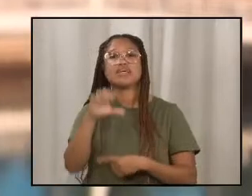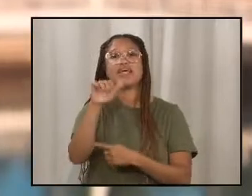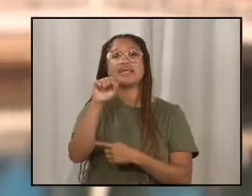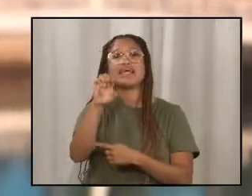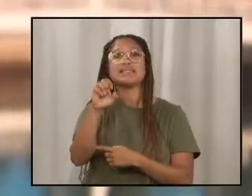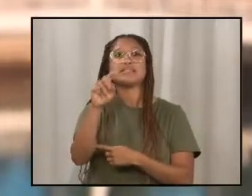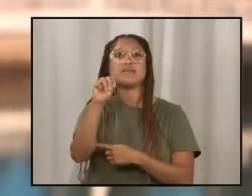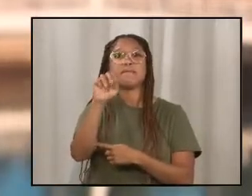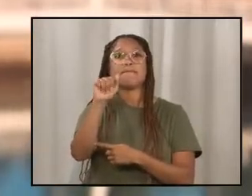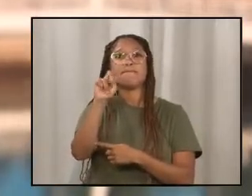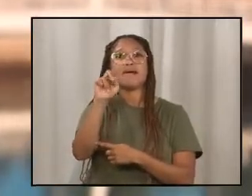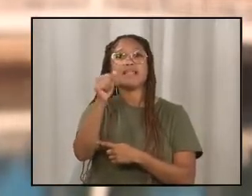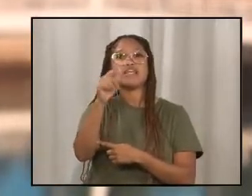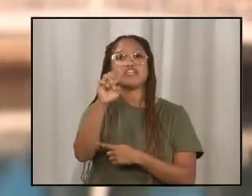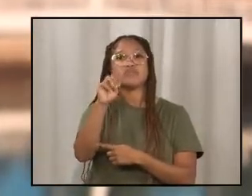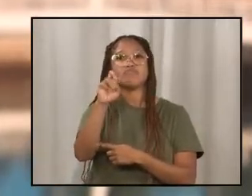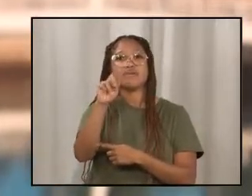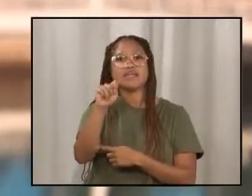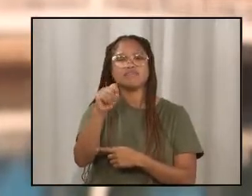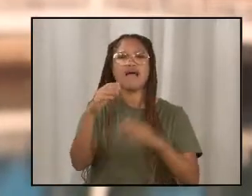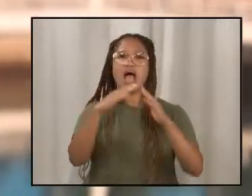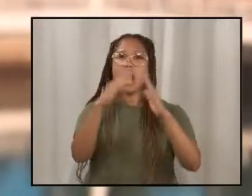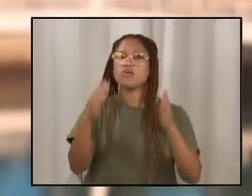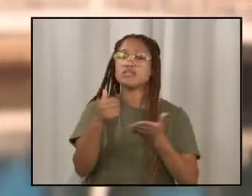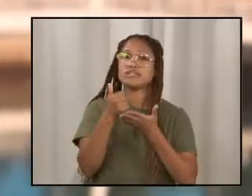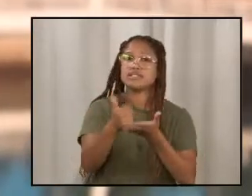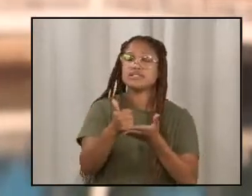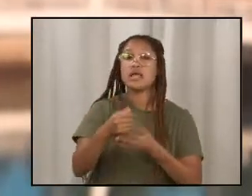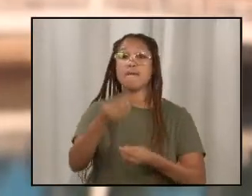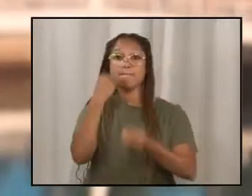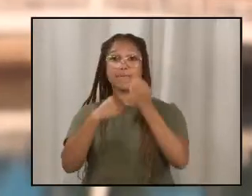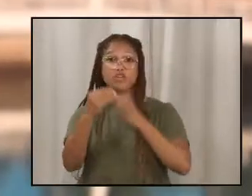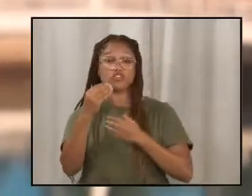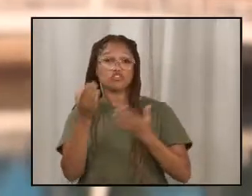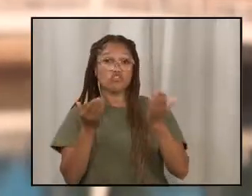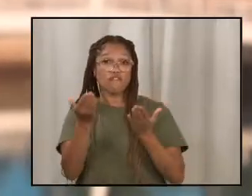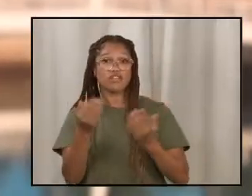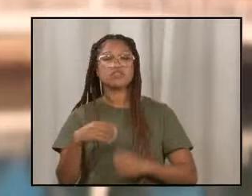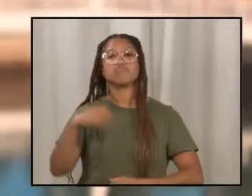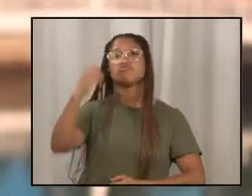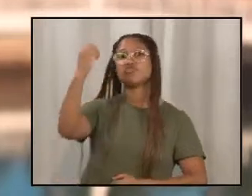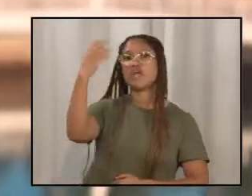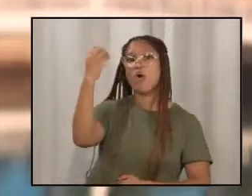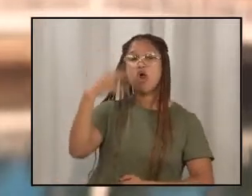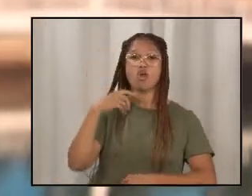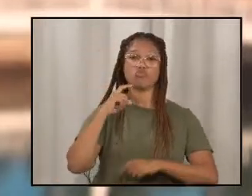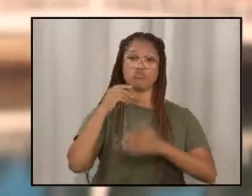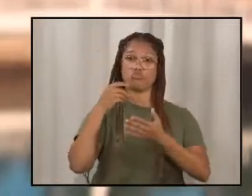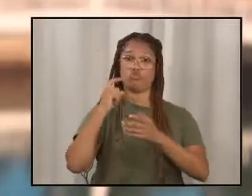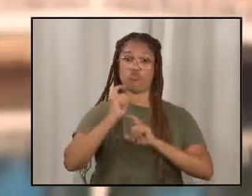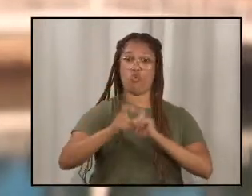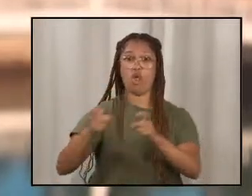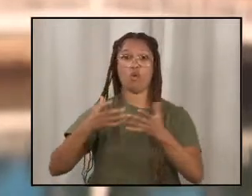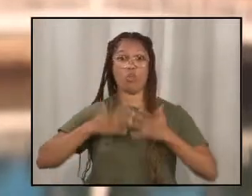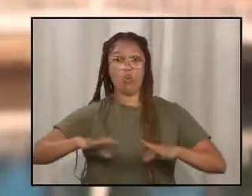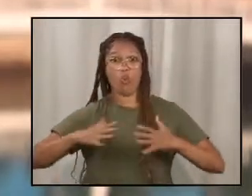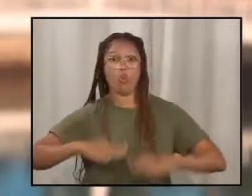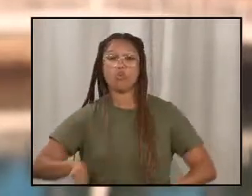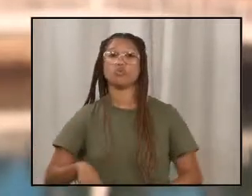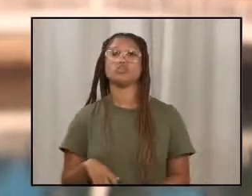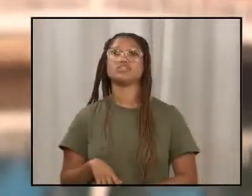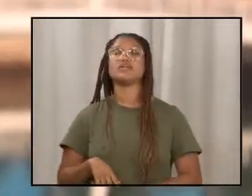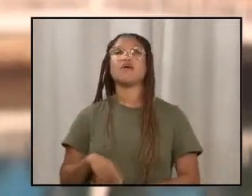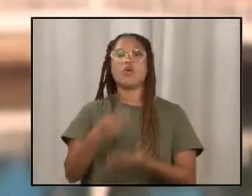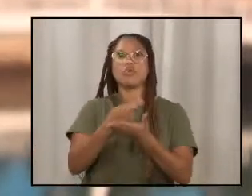housing assistance. We have mail service. We offer showers and clothing donations. We have homeless